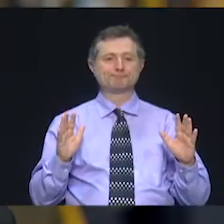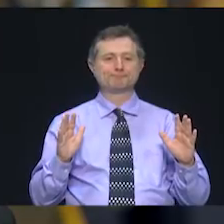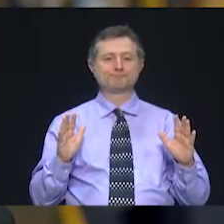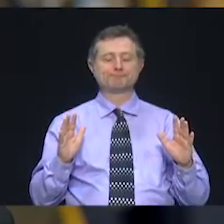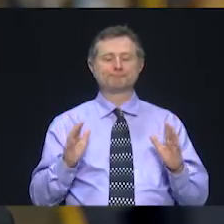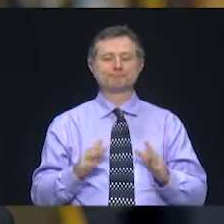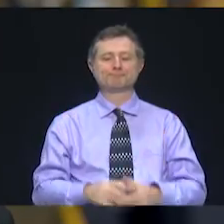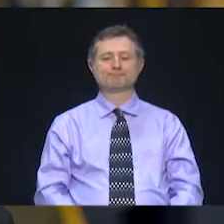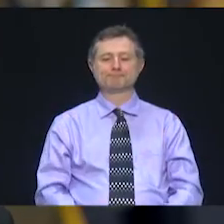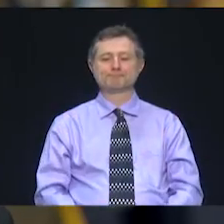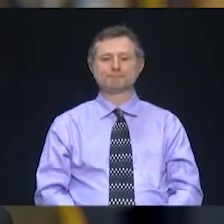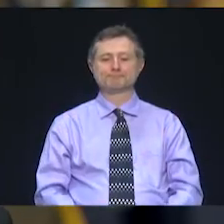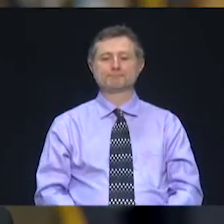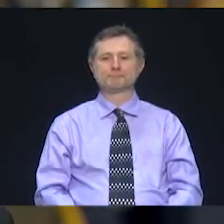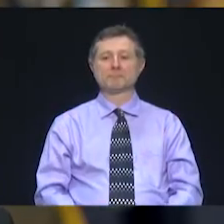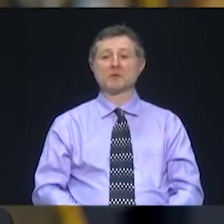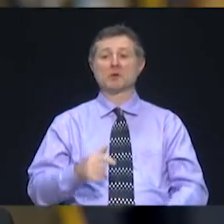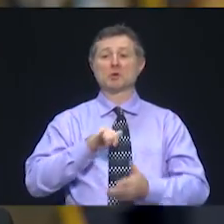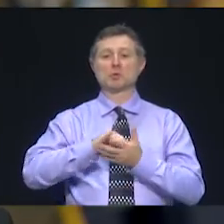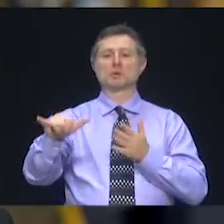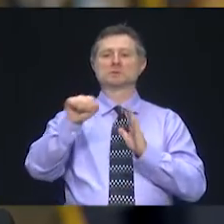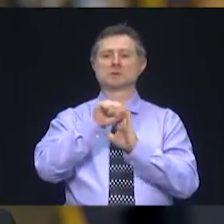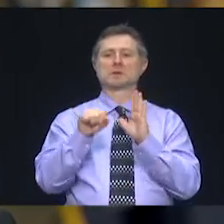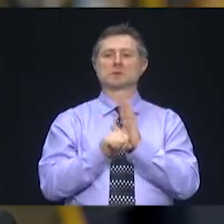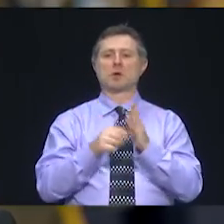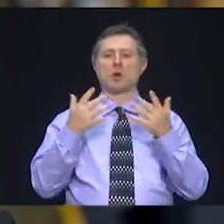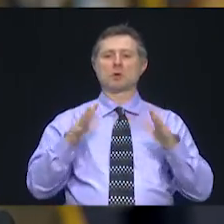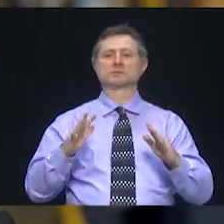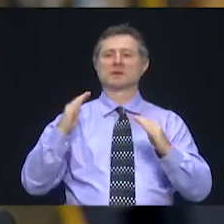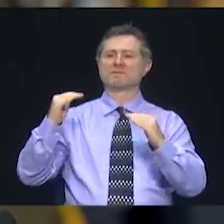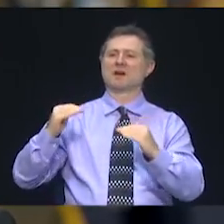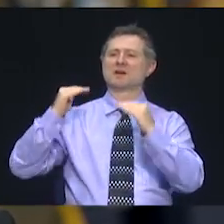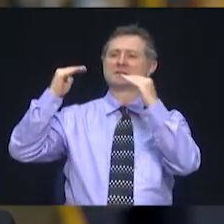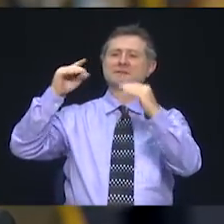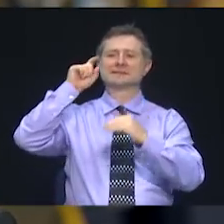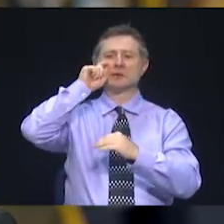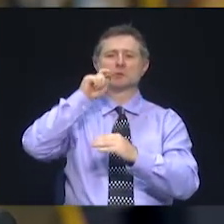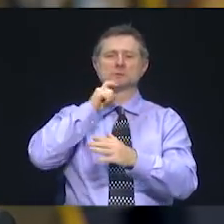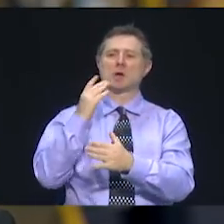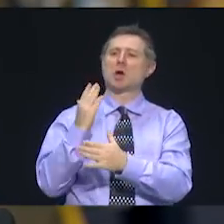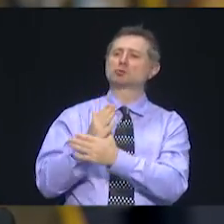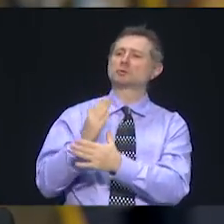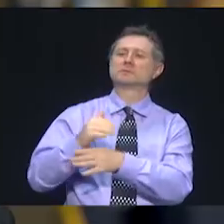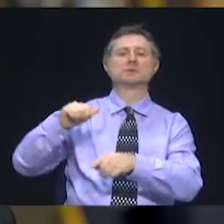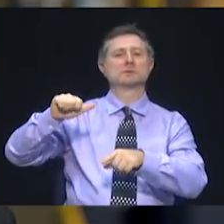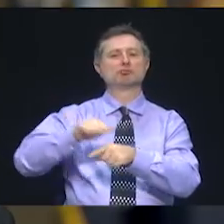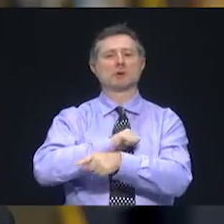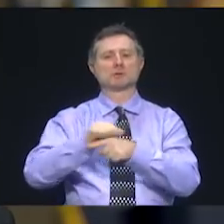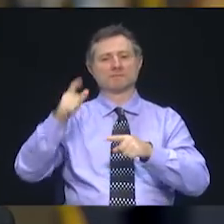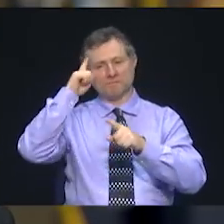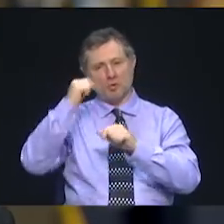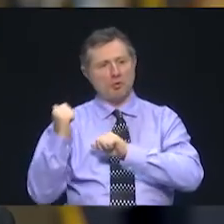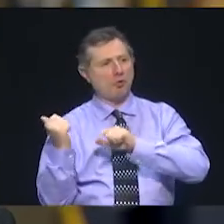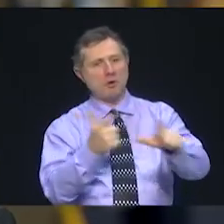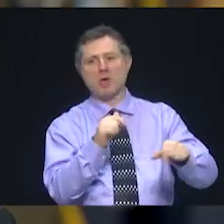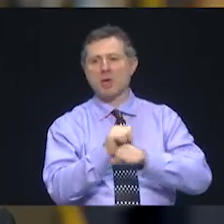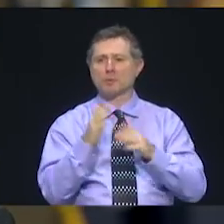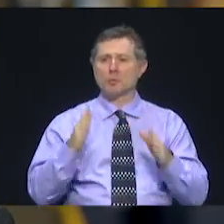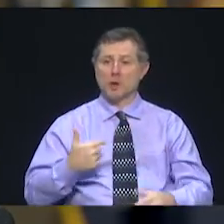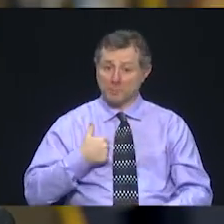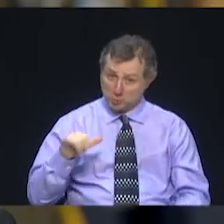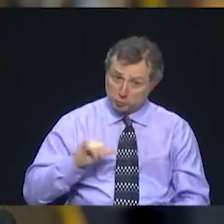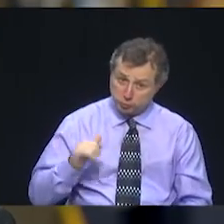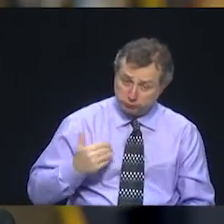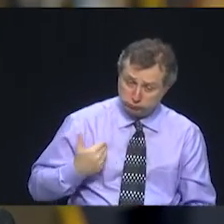an advanced sexual harassment training program for all employees, including me. But I want New York State